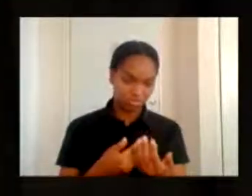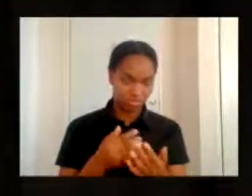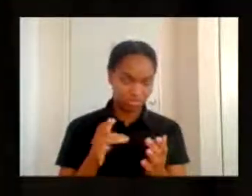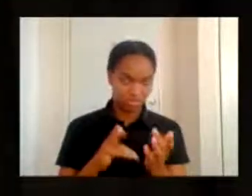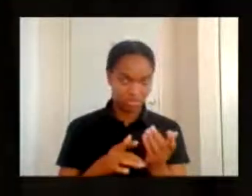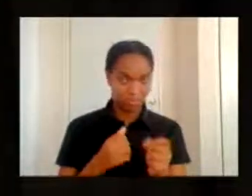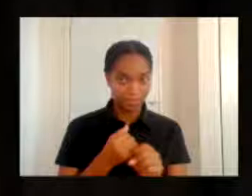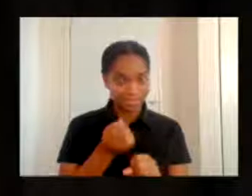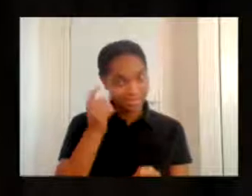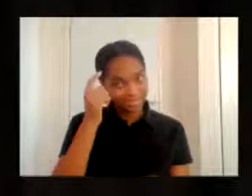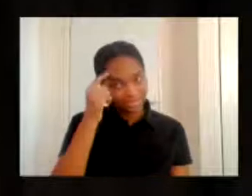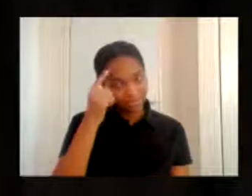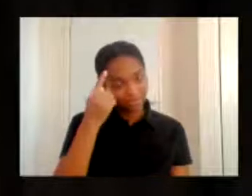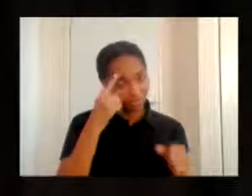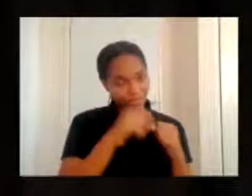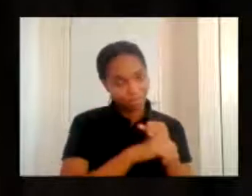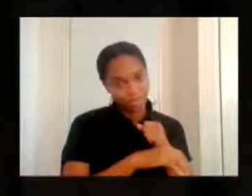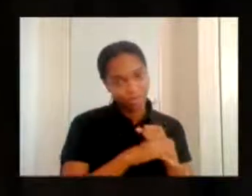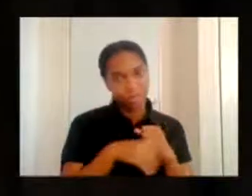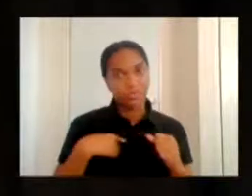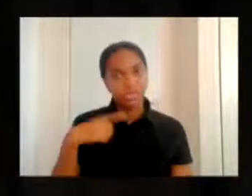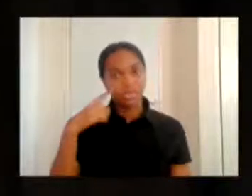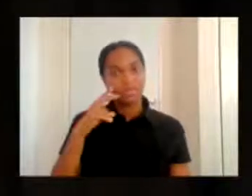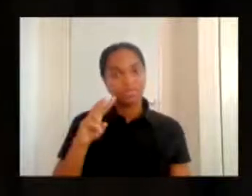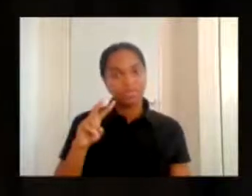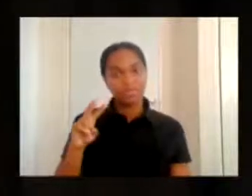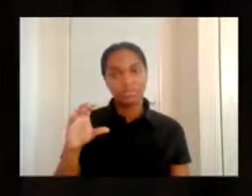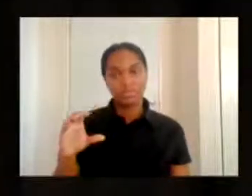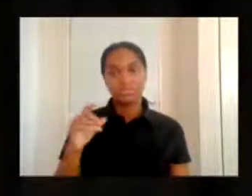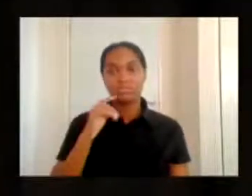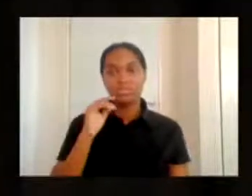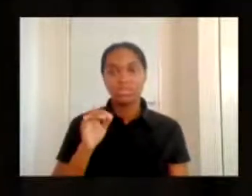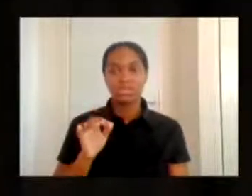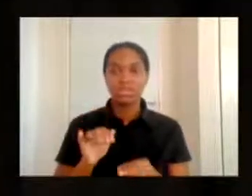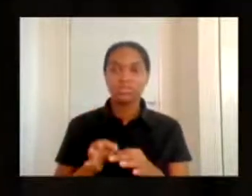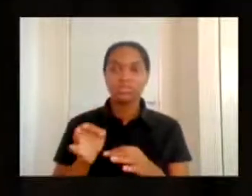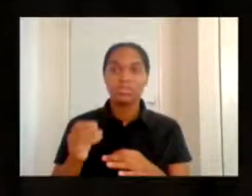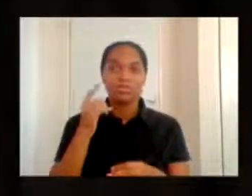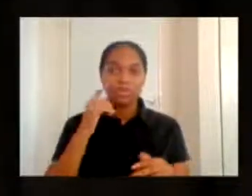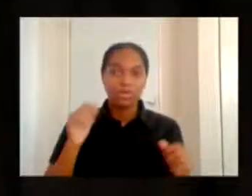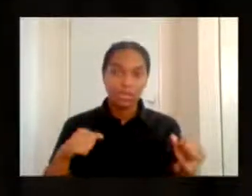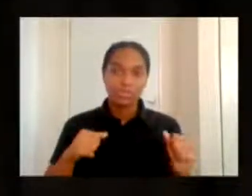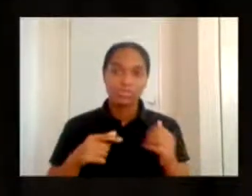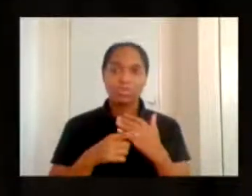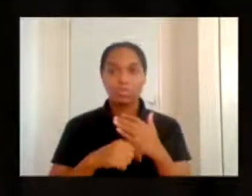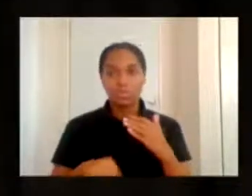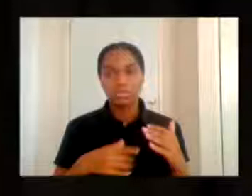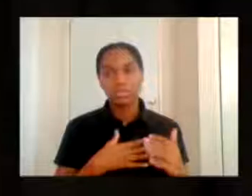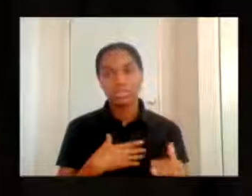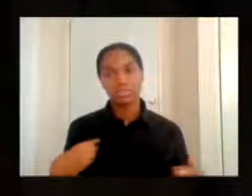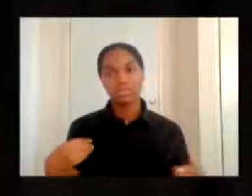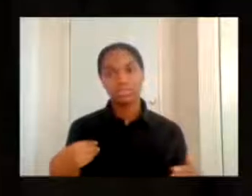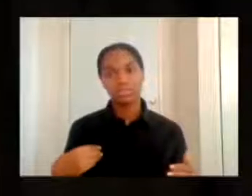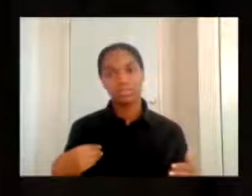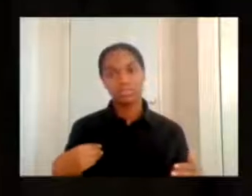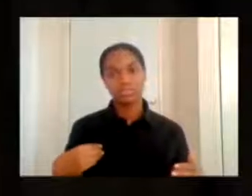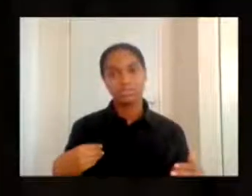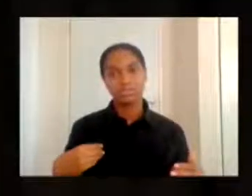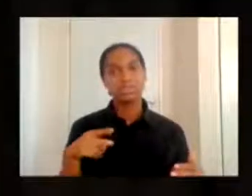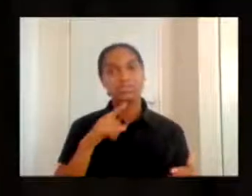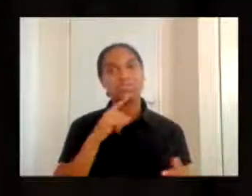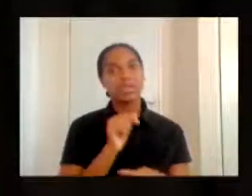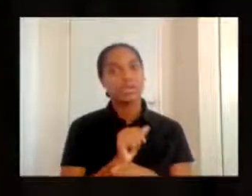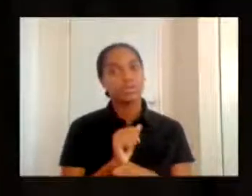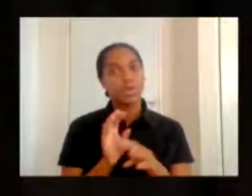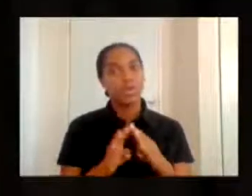for broadcasters. And we think that VVC is such a jump in terms of capacity and quality, and it actually